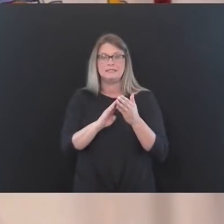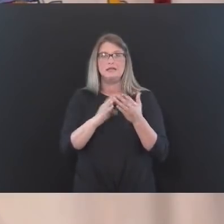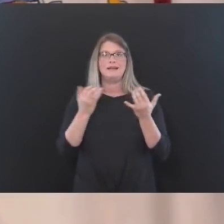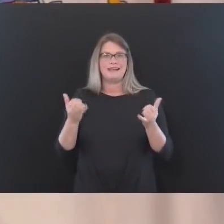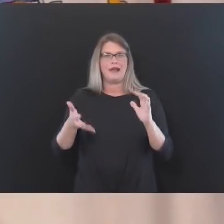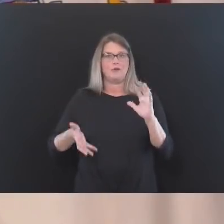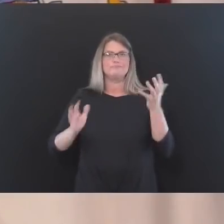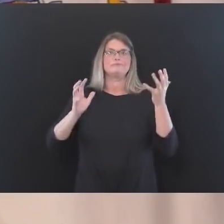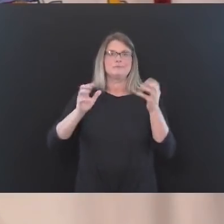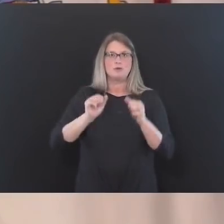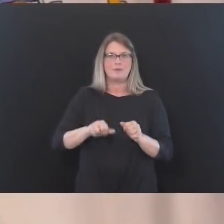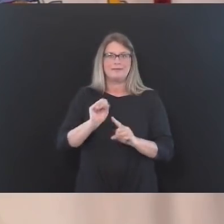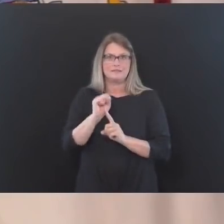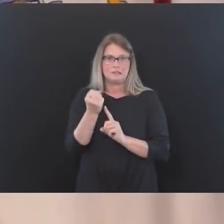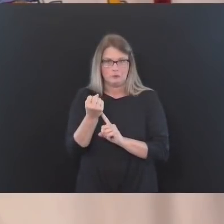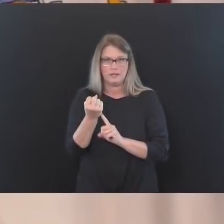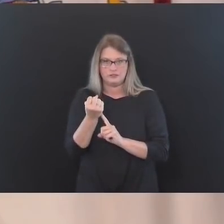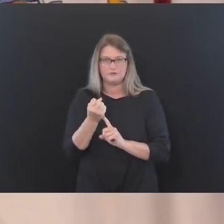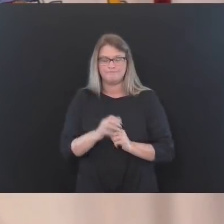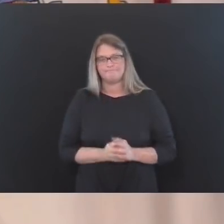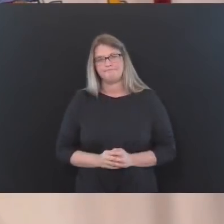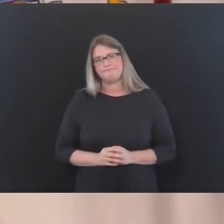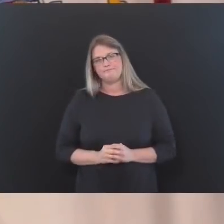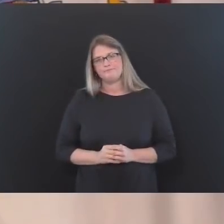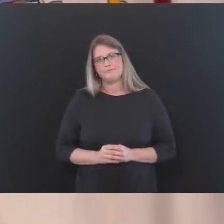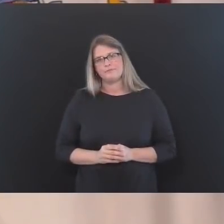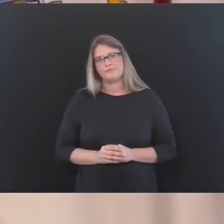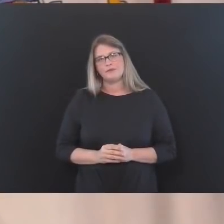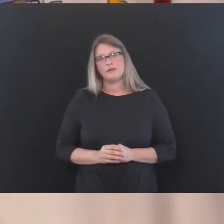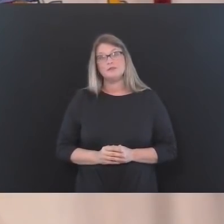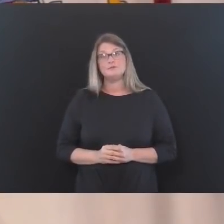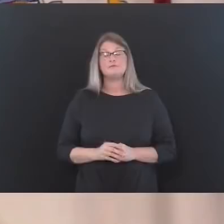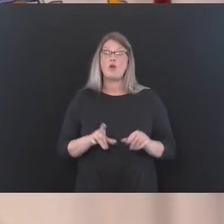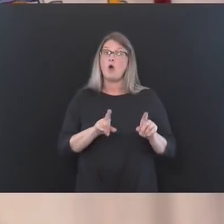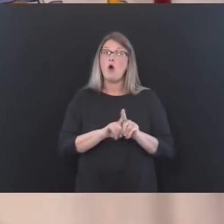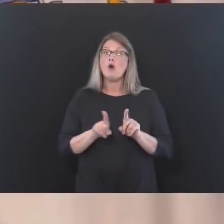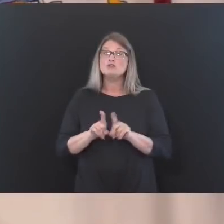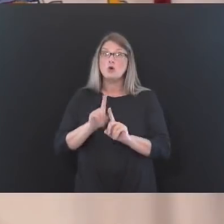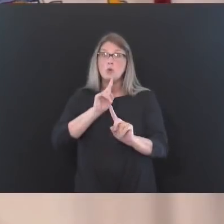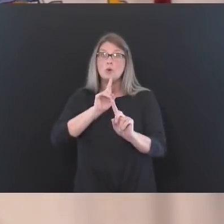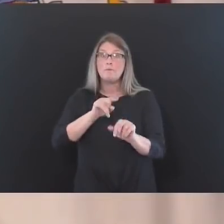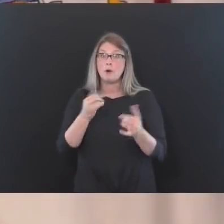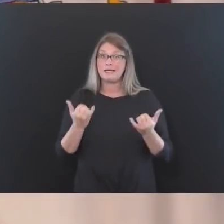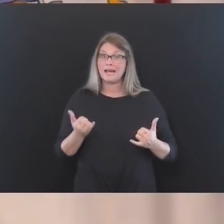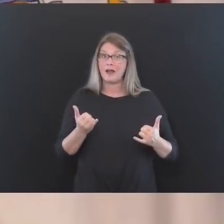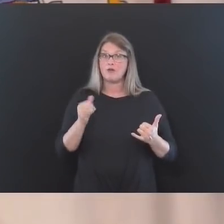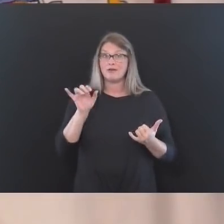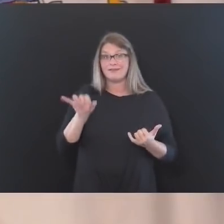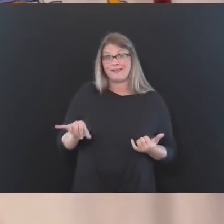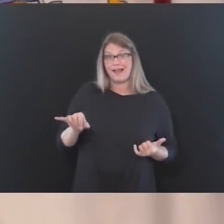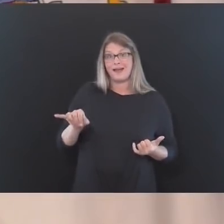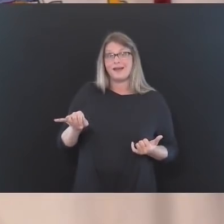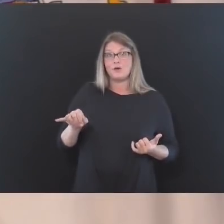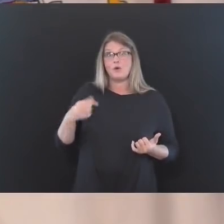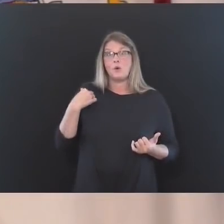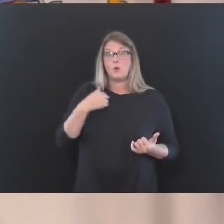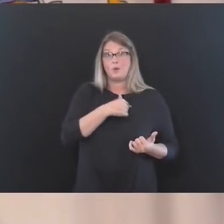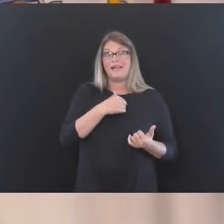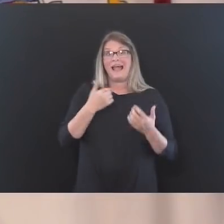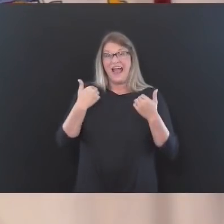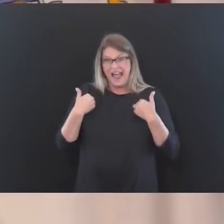pandemic. I'd also like to report at this time that we have had a